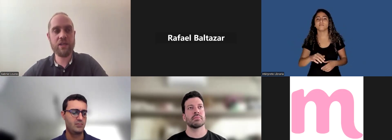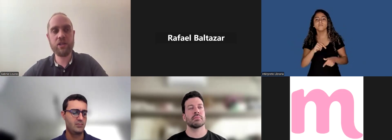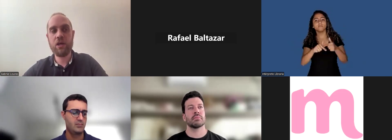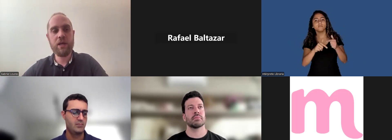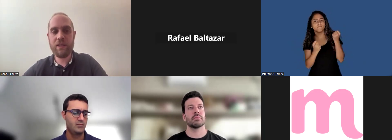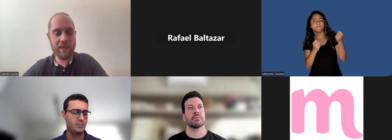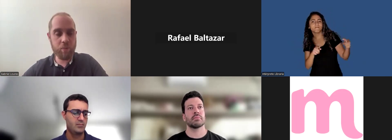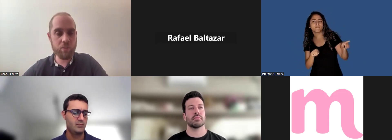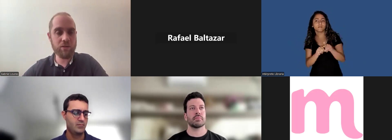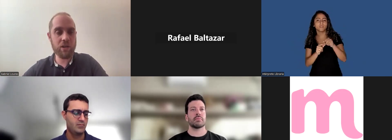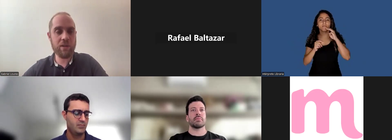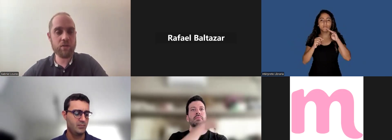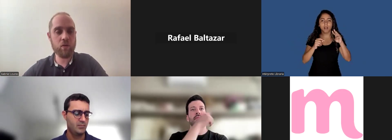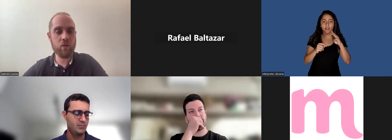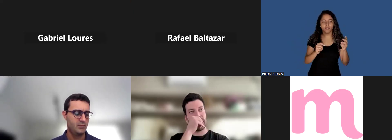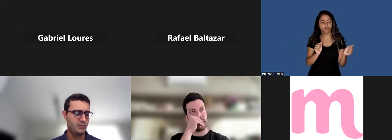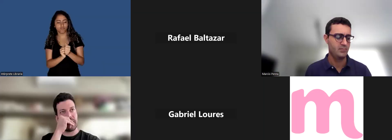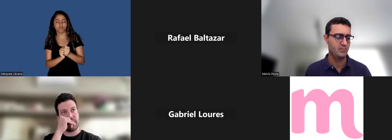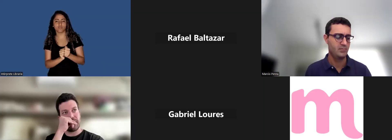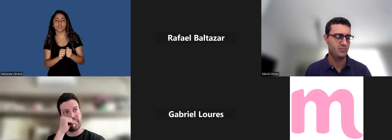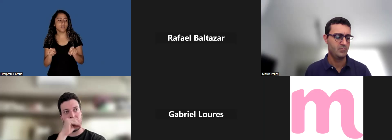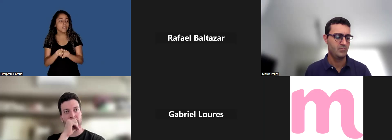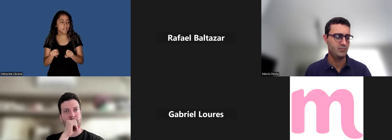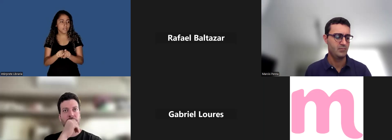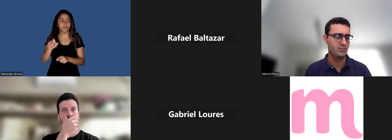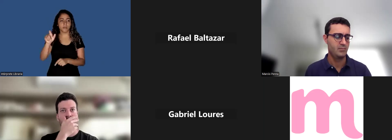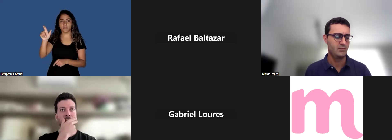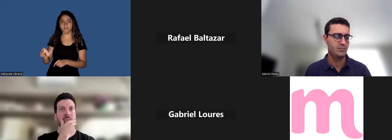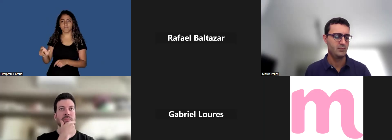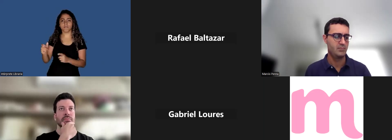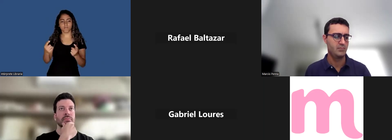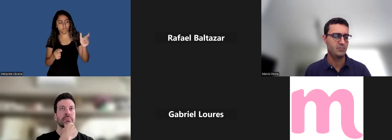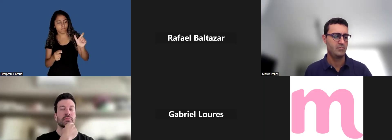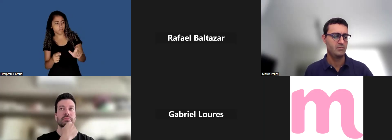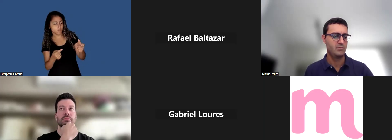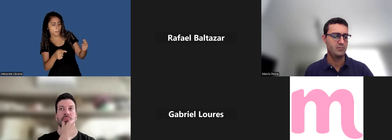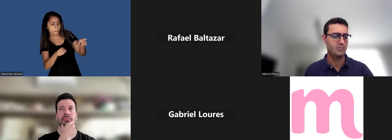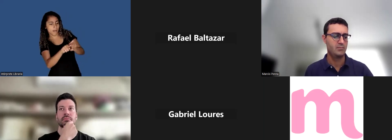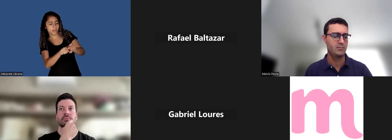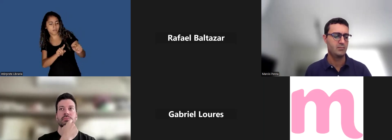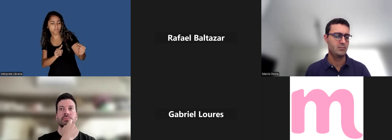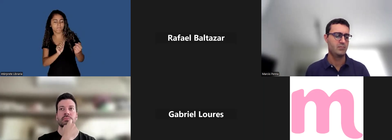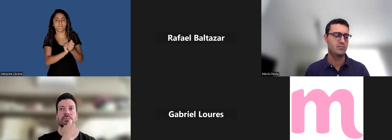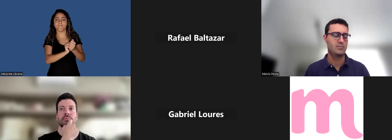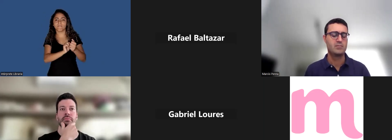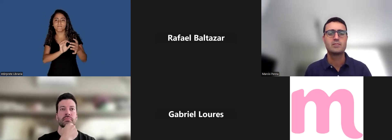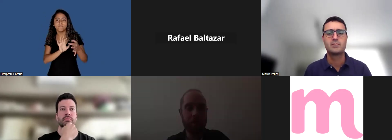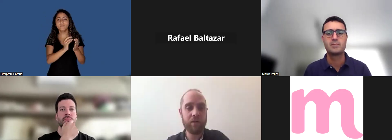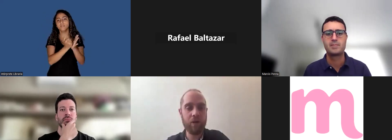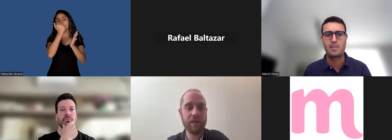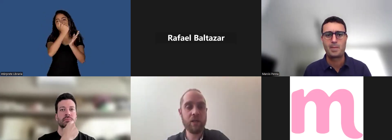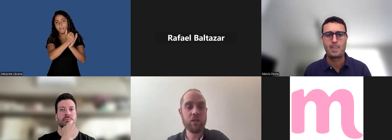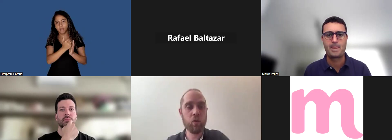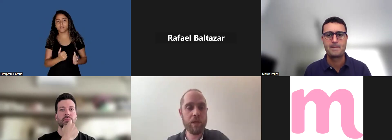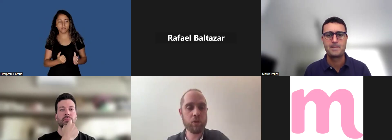our product marketing teams, and also working closely with e-commerce and industry partners,